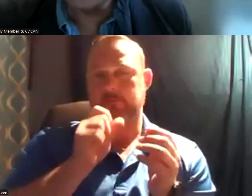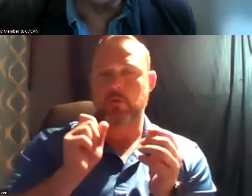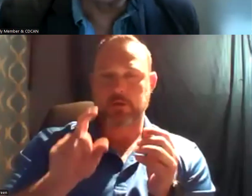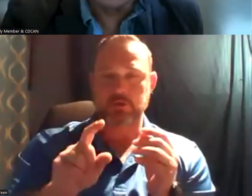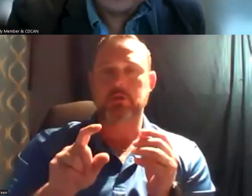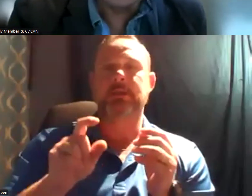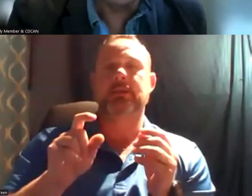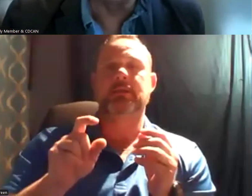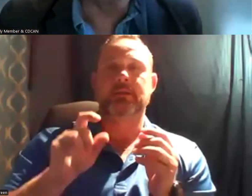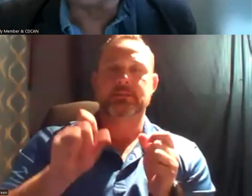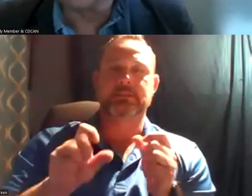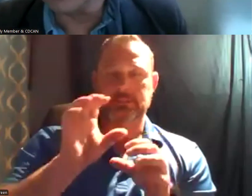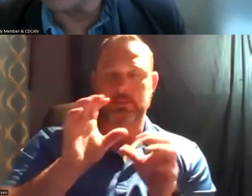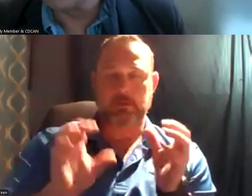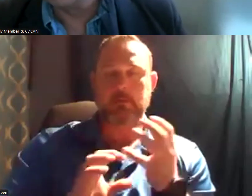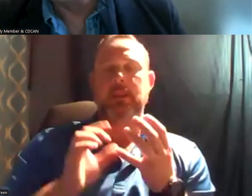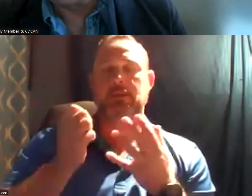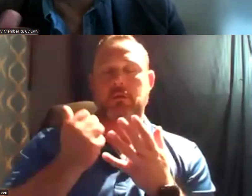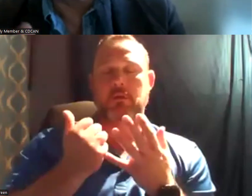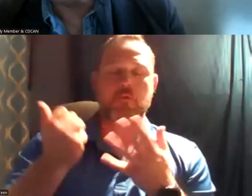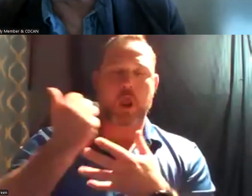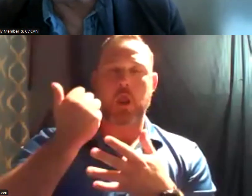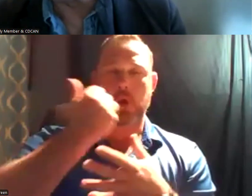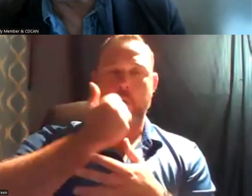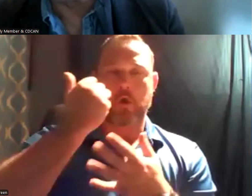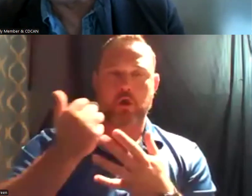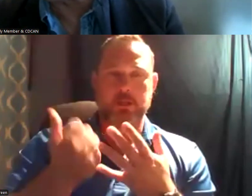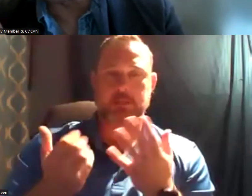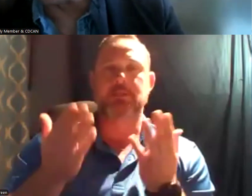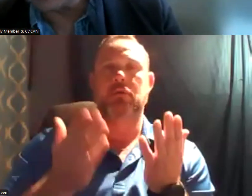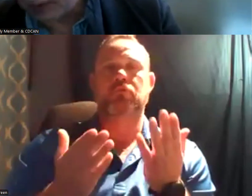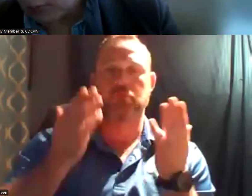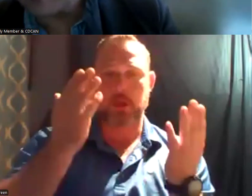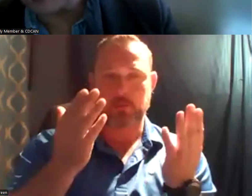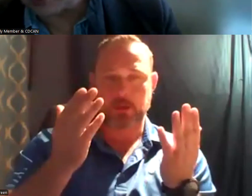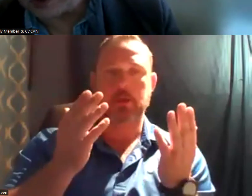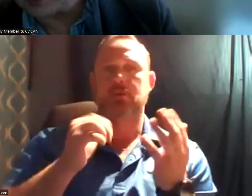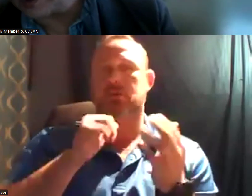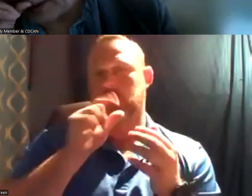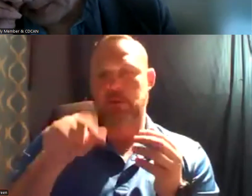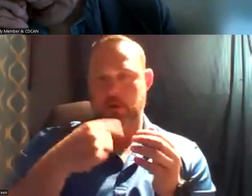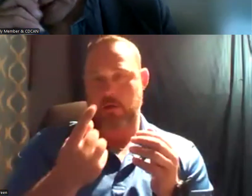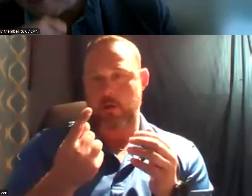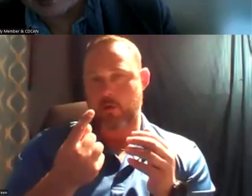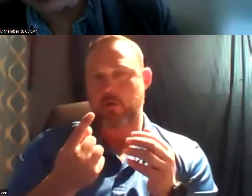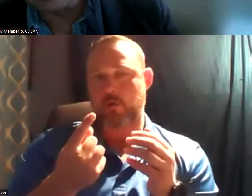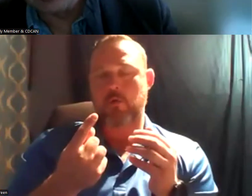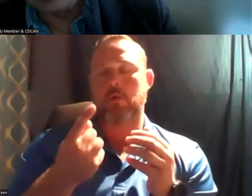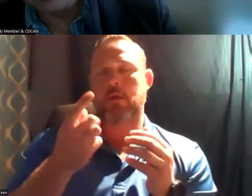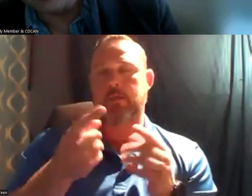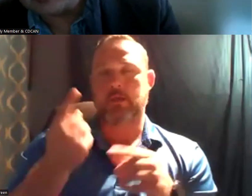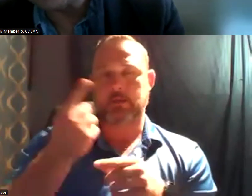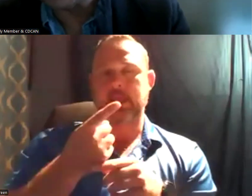needs these subcommittee priorities recommendations, not just the one that's going to the day of